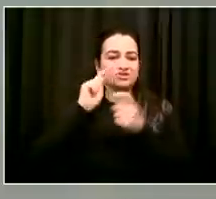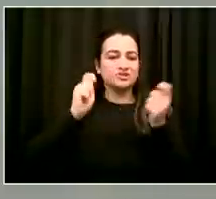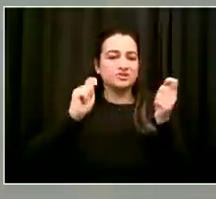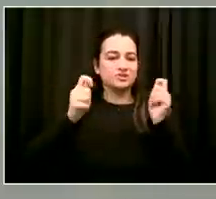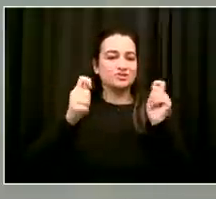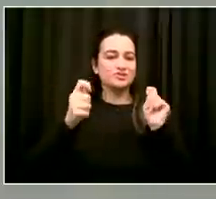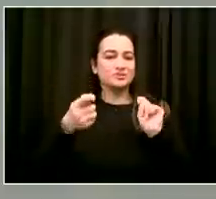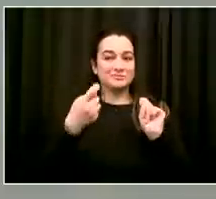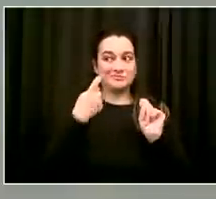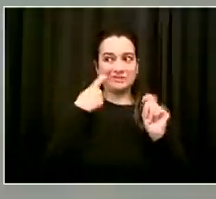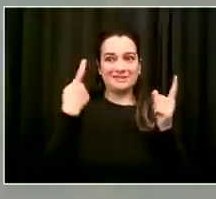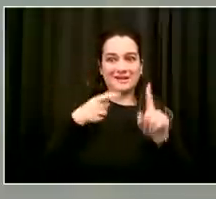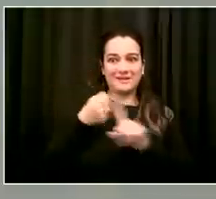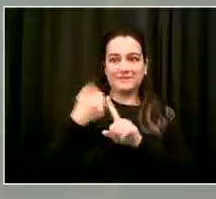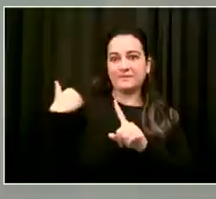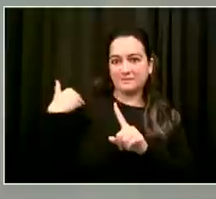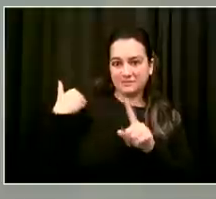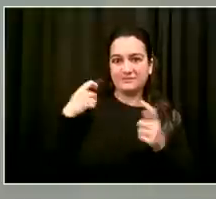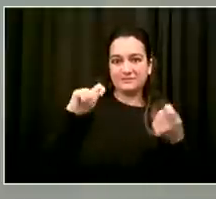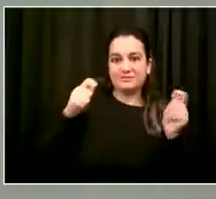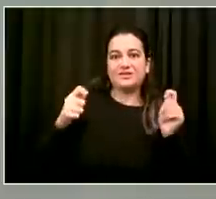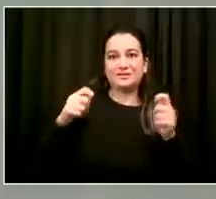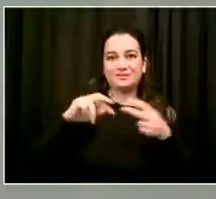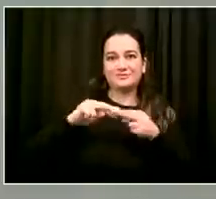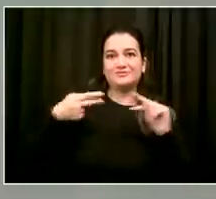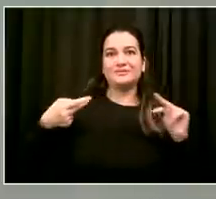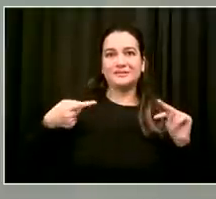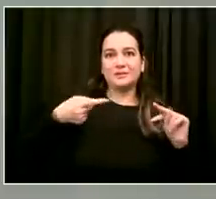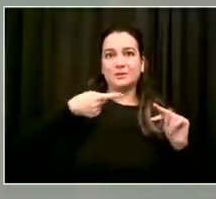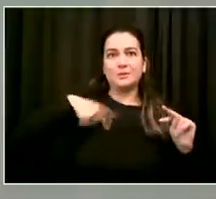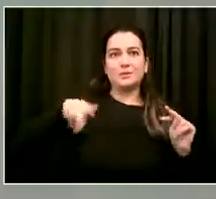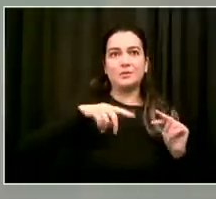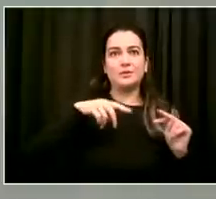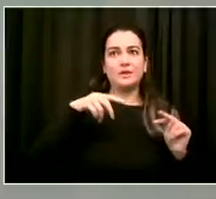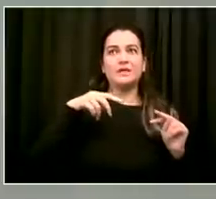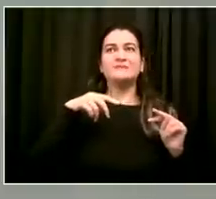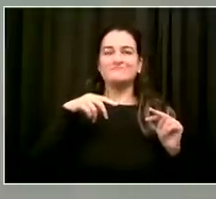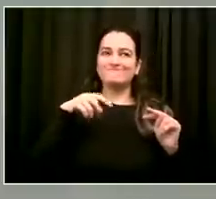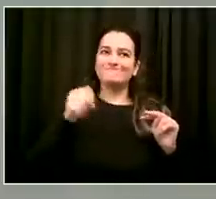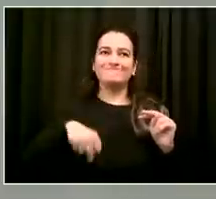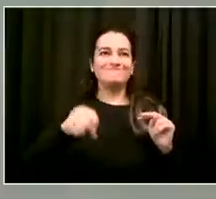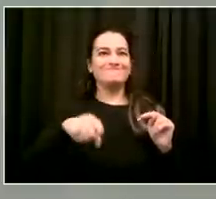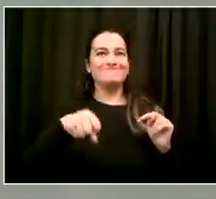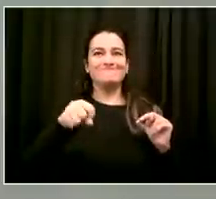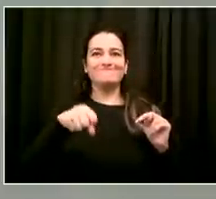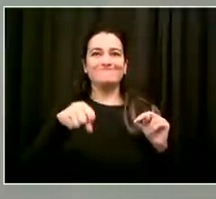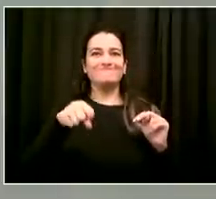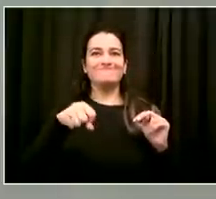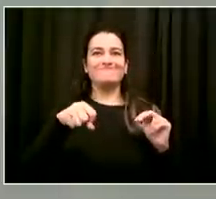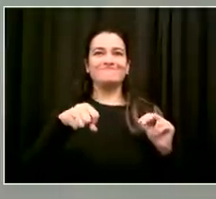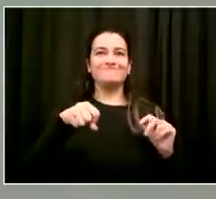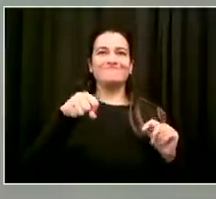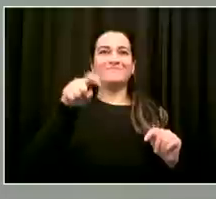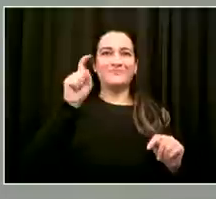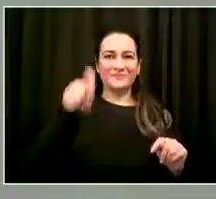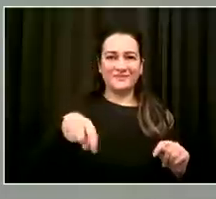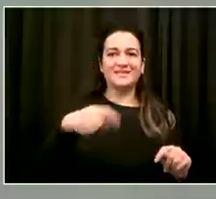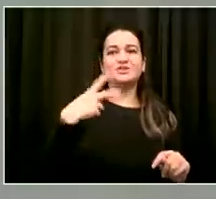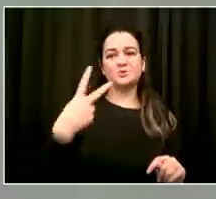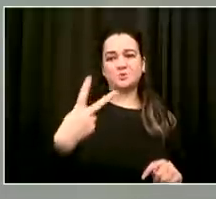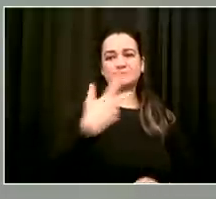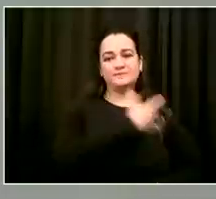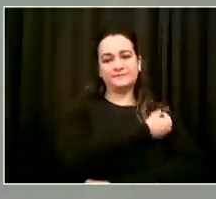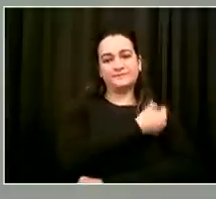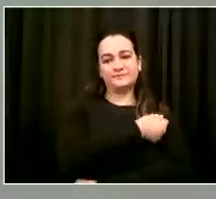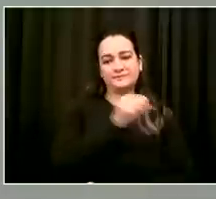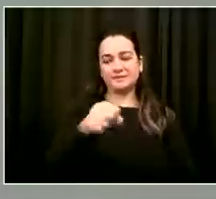up happening in practice, however, because of vaccine supply constraints, is that some people get their vaccine delayed